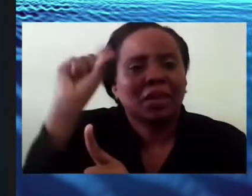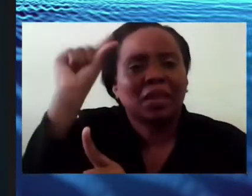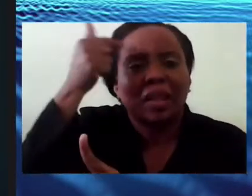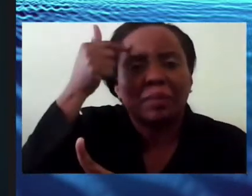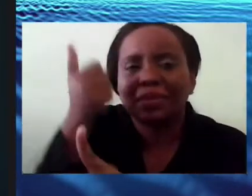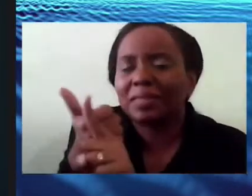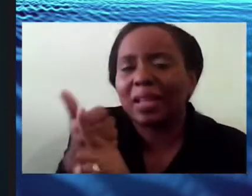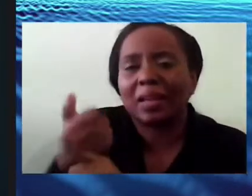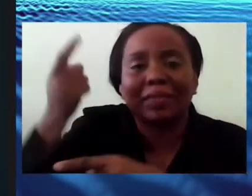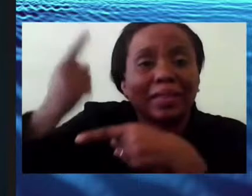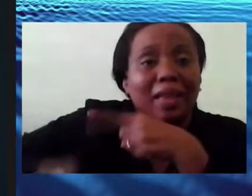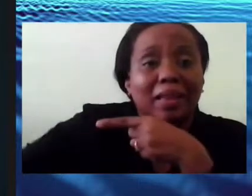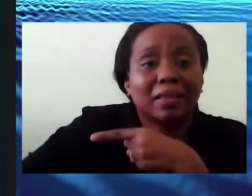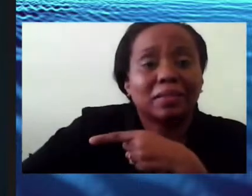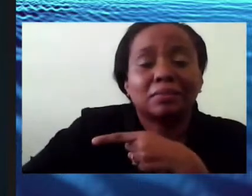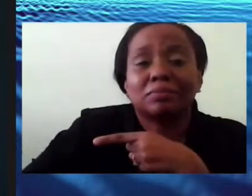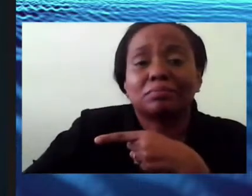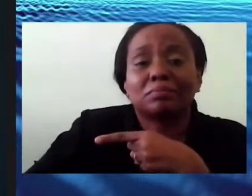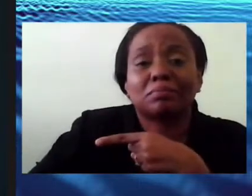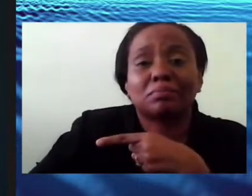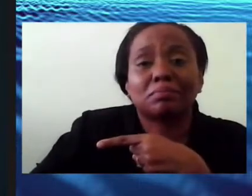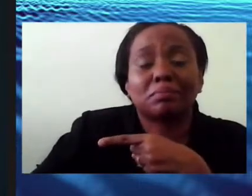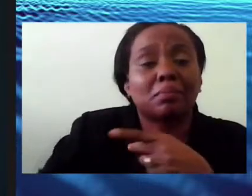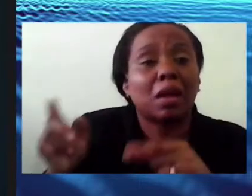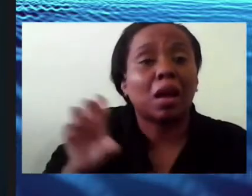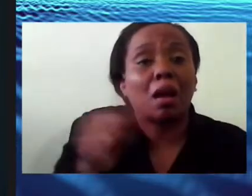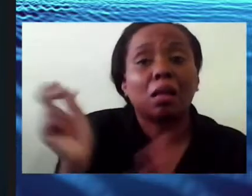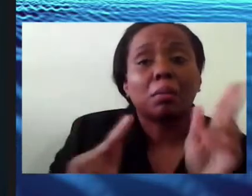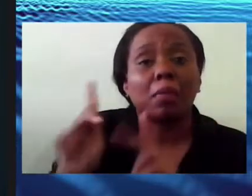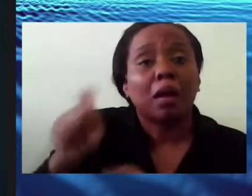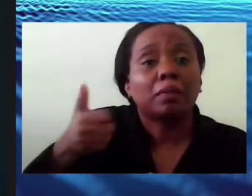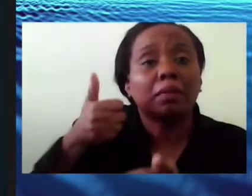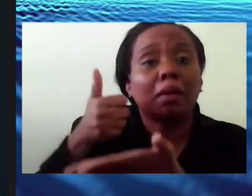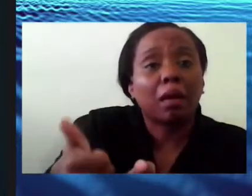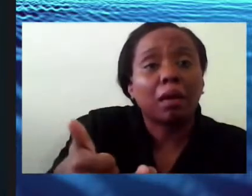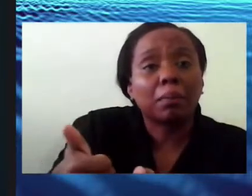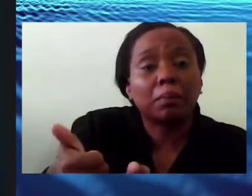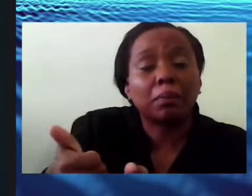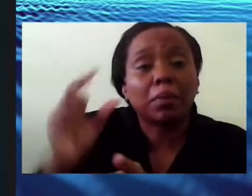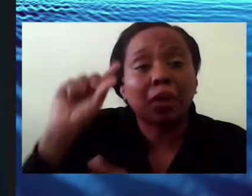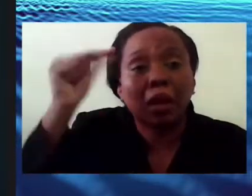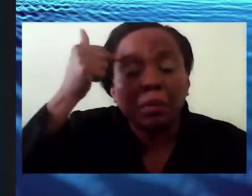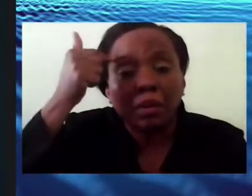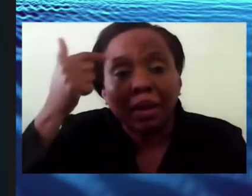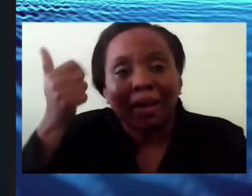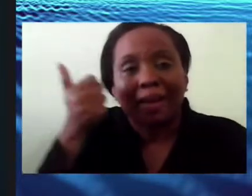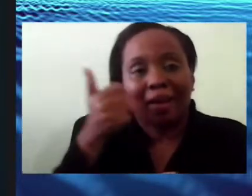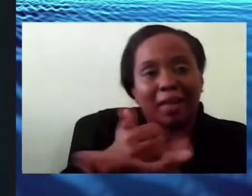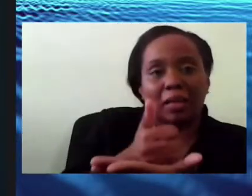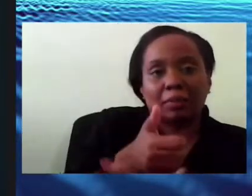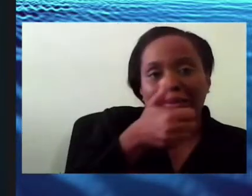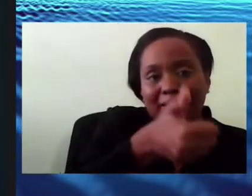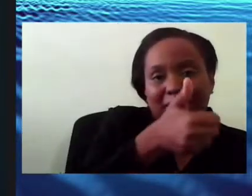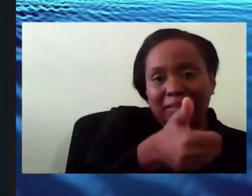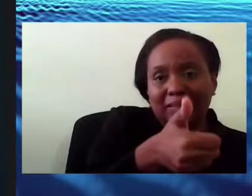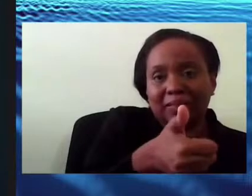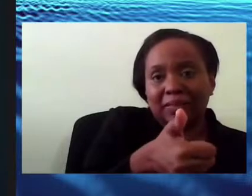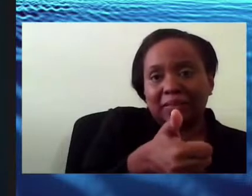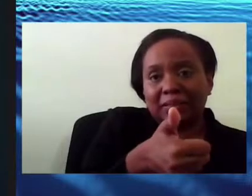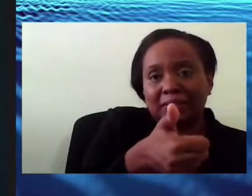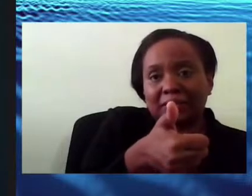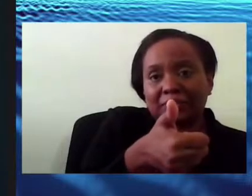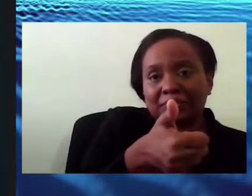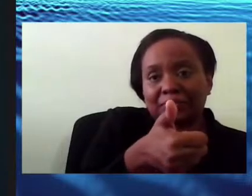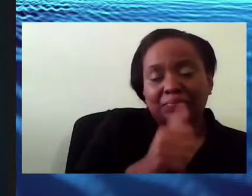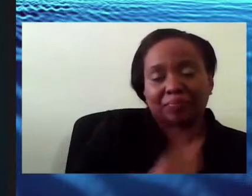Residents have to help not just the government, but also help themselves. The longer the ash we take to clean the ash up off